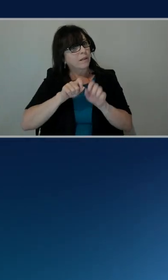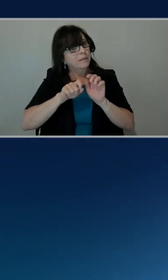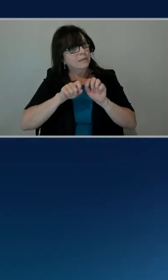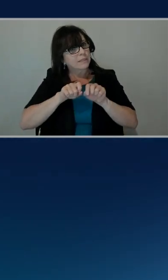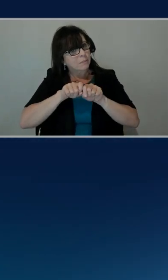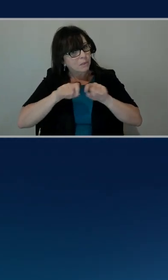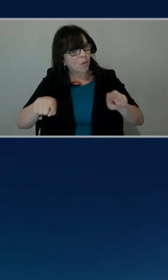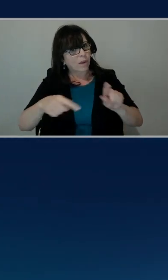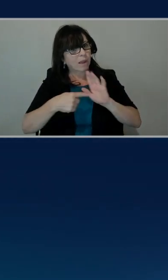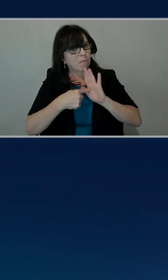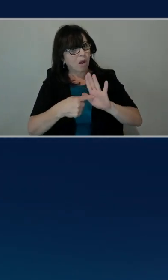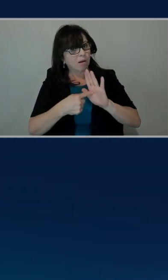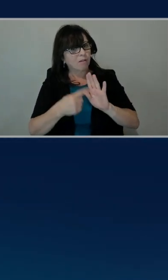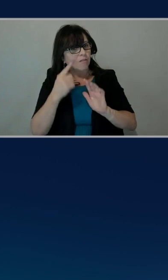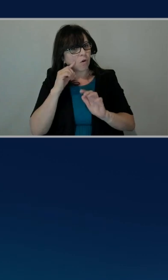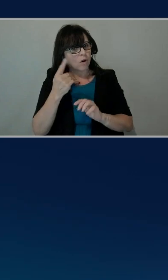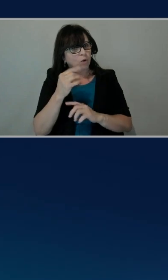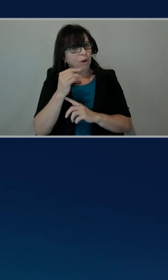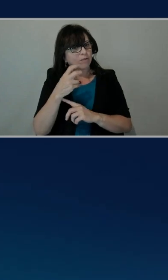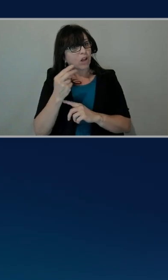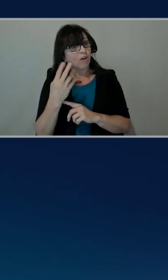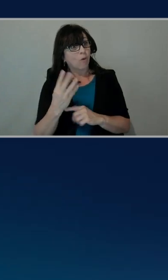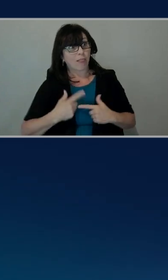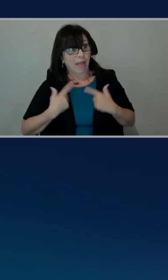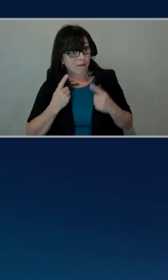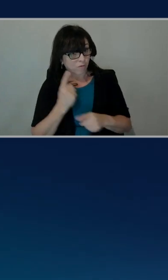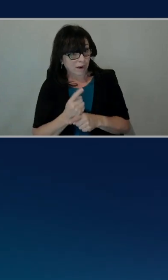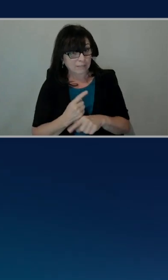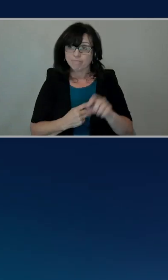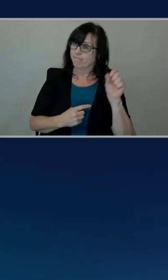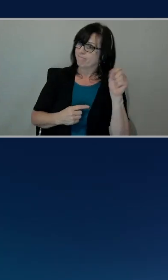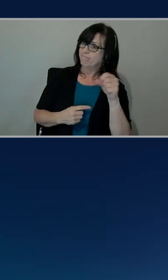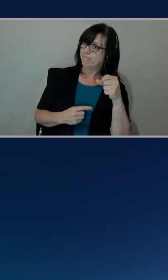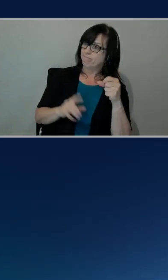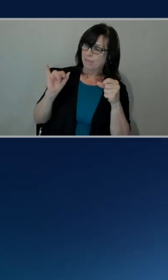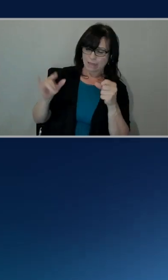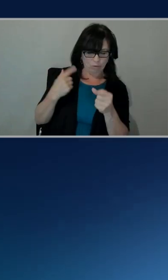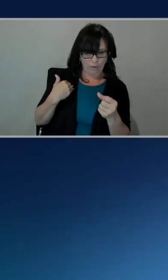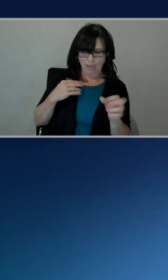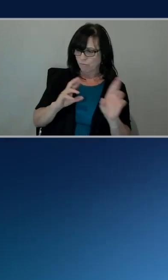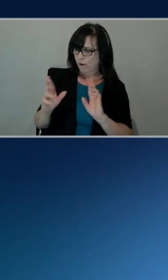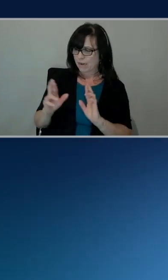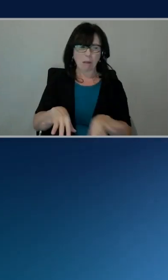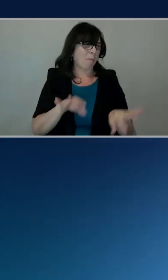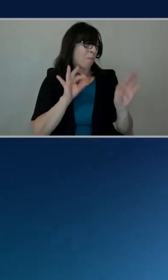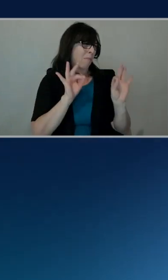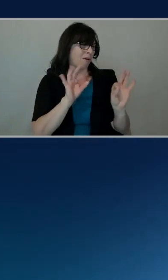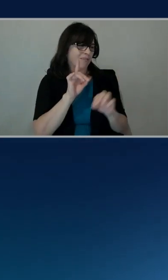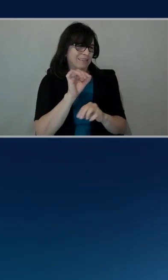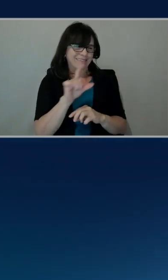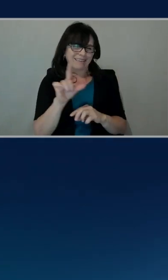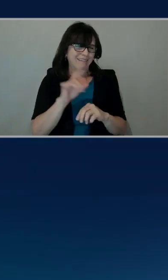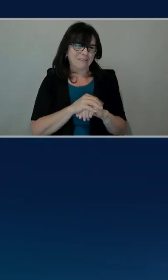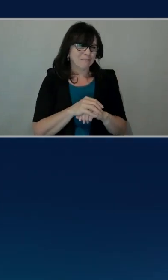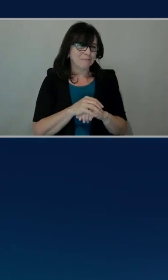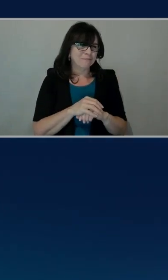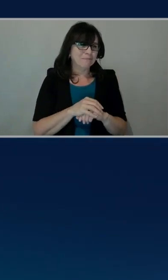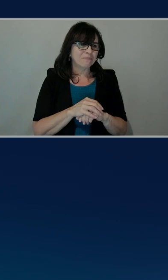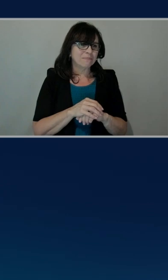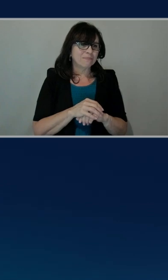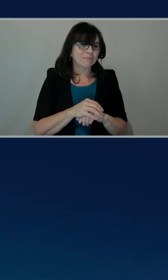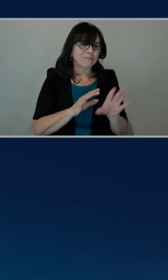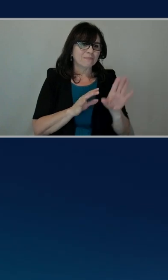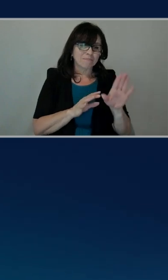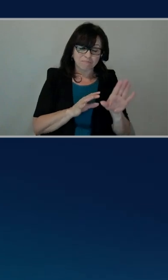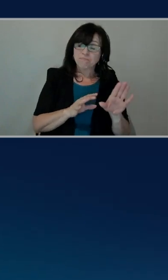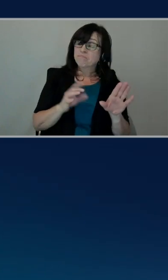on Graviton for us live, yeah? Yeah. That's what we No lined big up deal. here. No big deal. Very So just to set to some context,